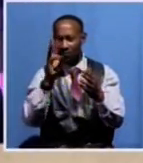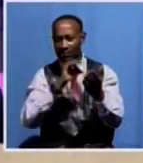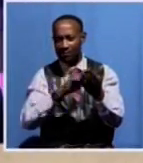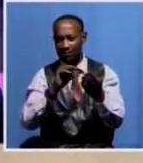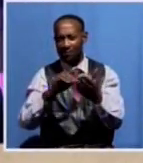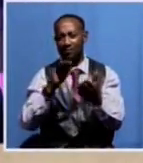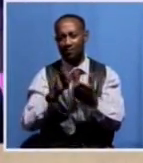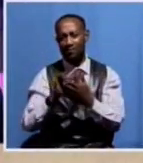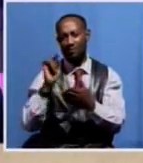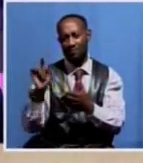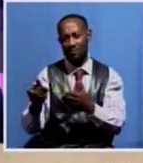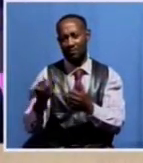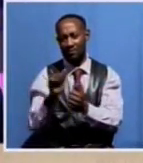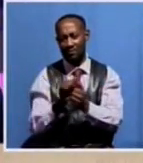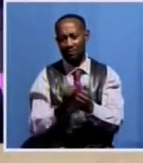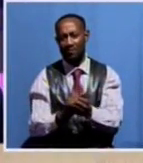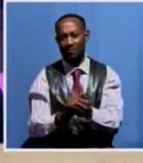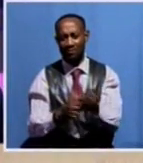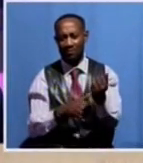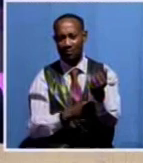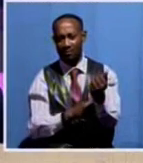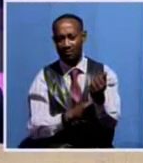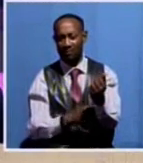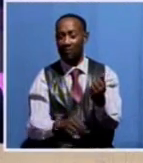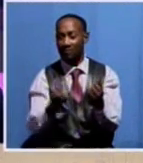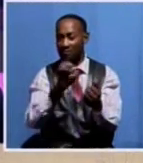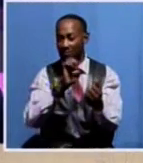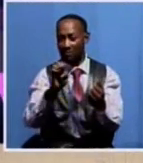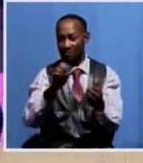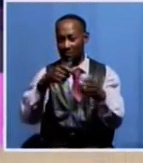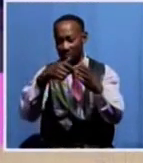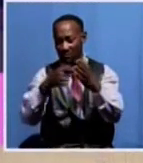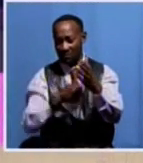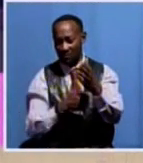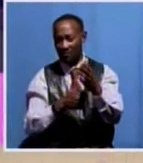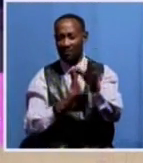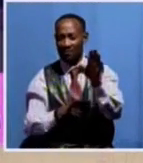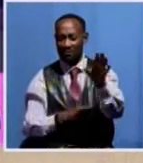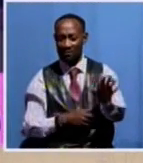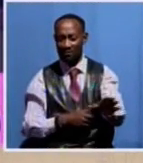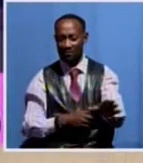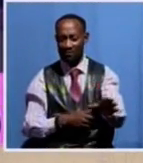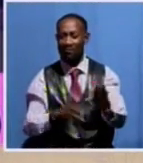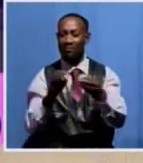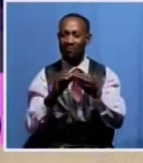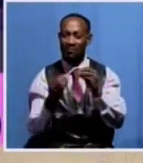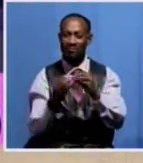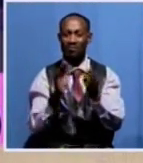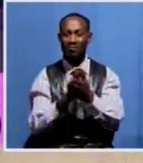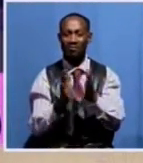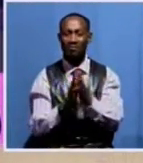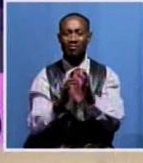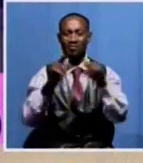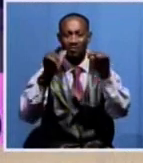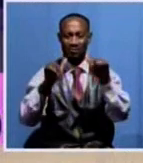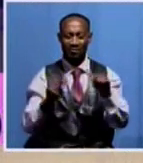on this scheme, when they used the e-voucher scheme, the number reduced to 800.